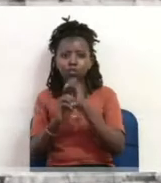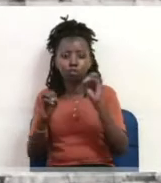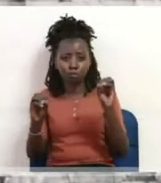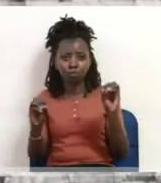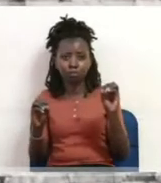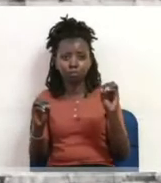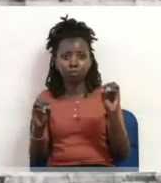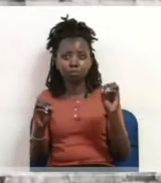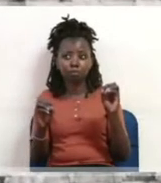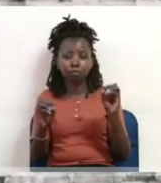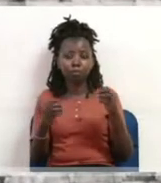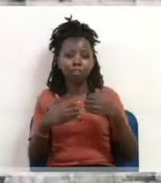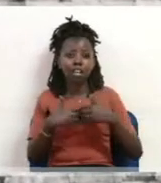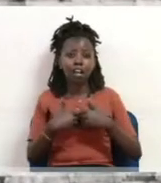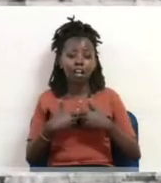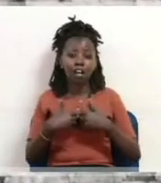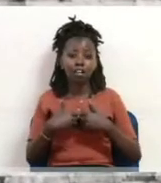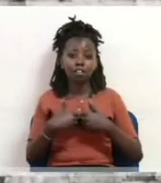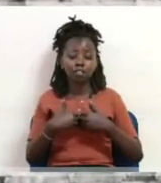Then we have Manasseh's